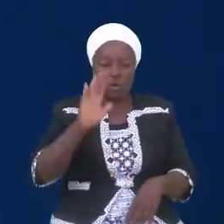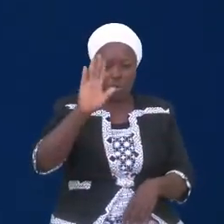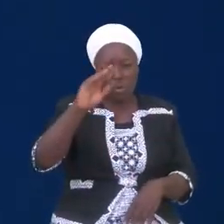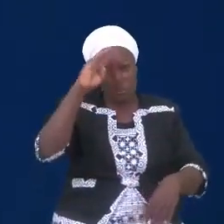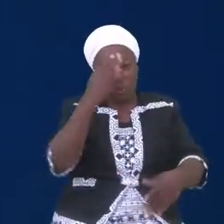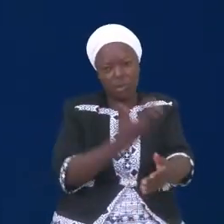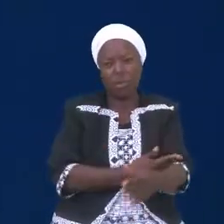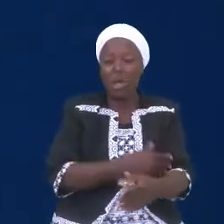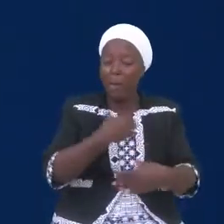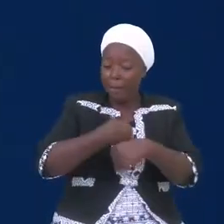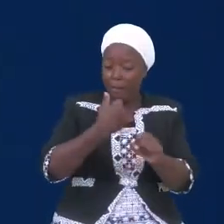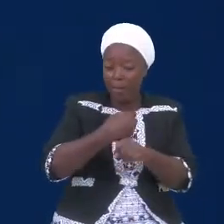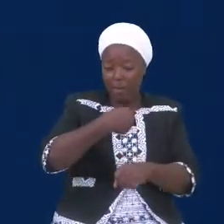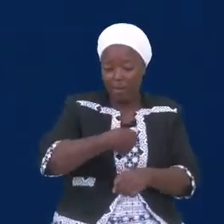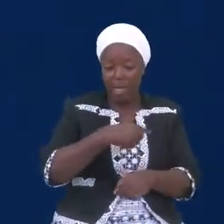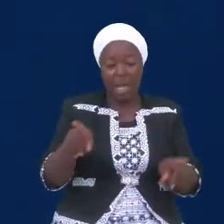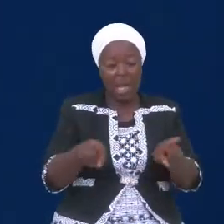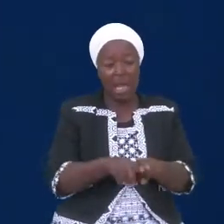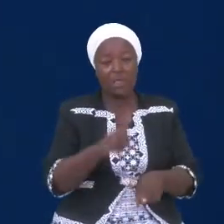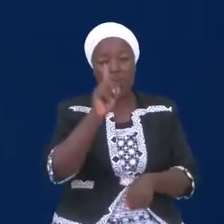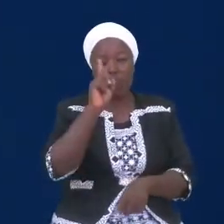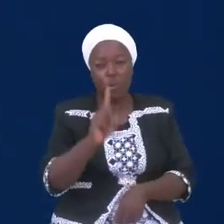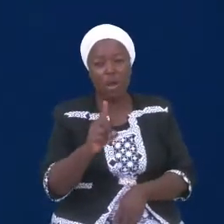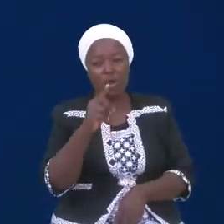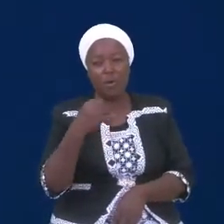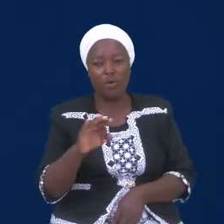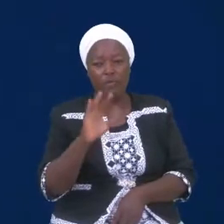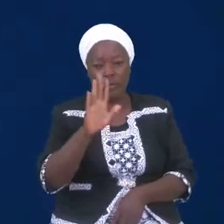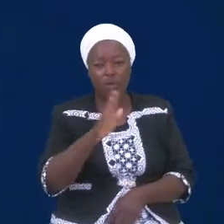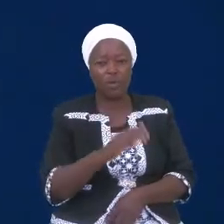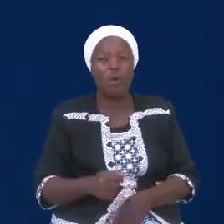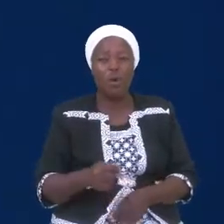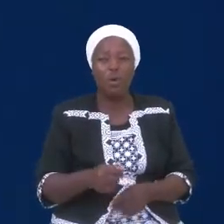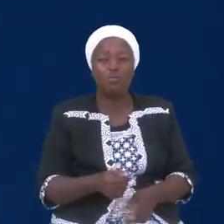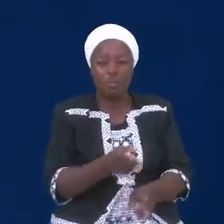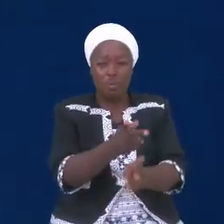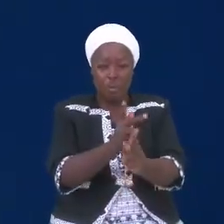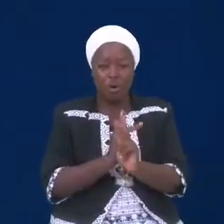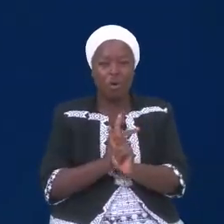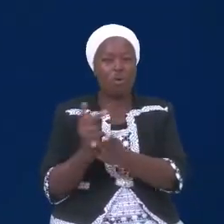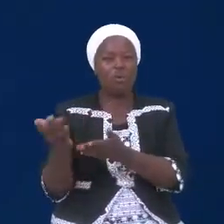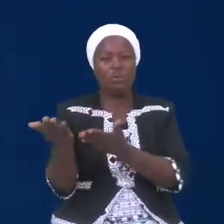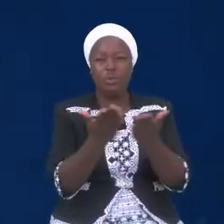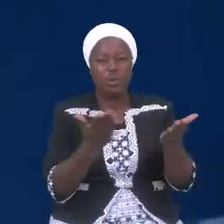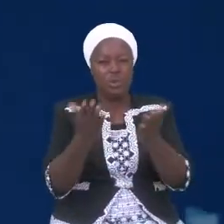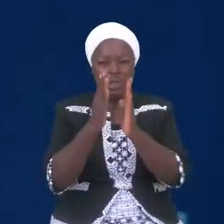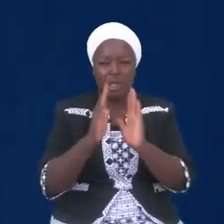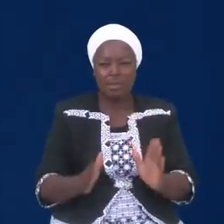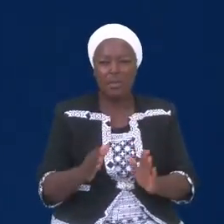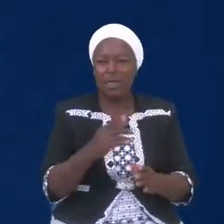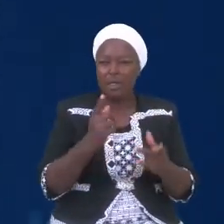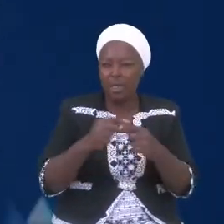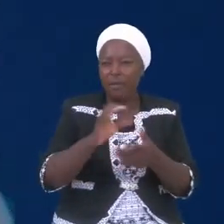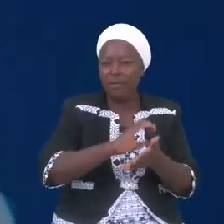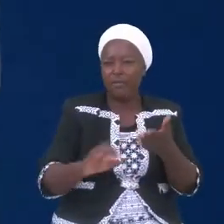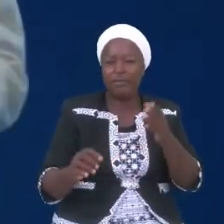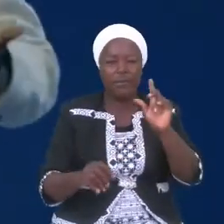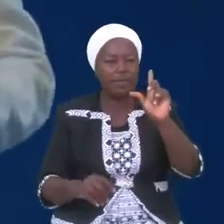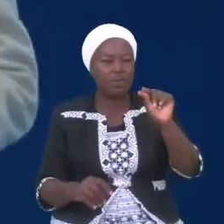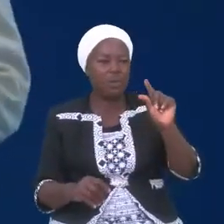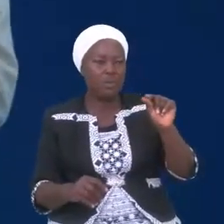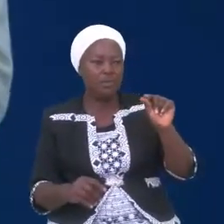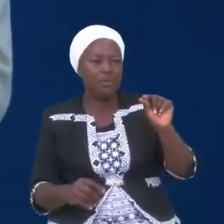son. Make me as one of thy hired servants. And then in verse 20,